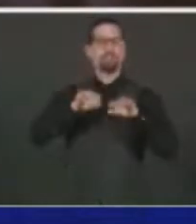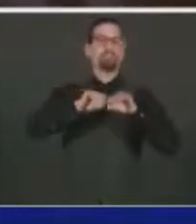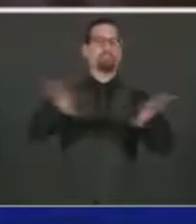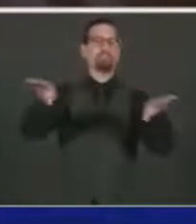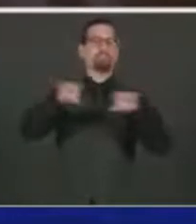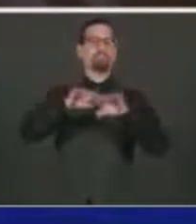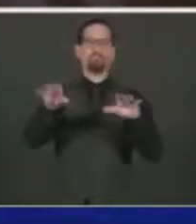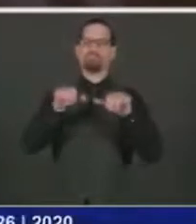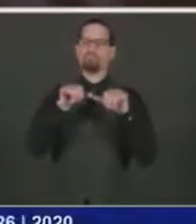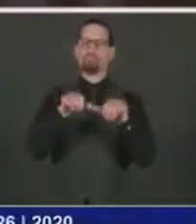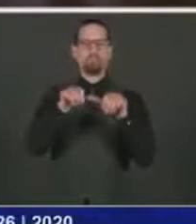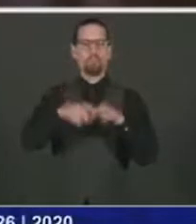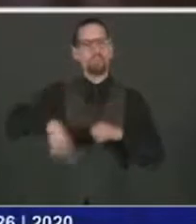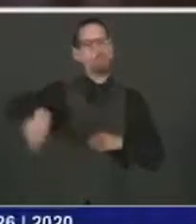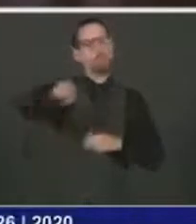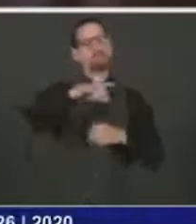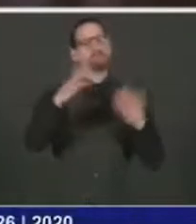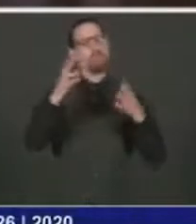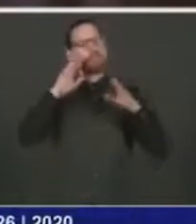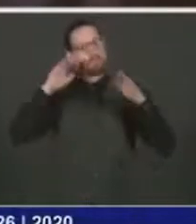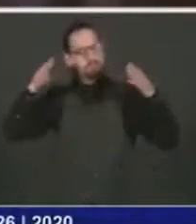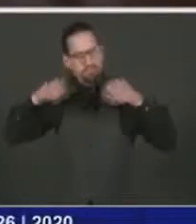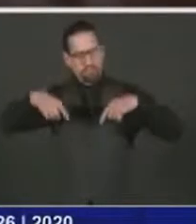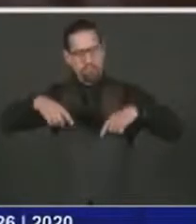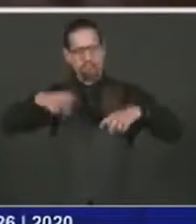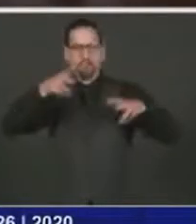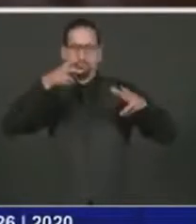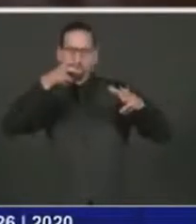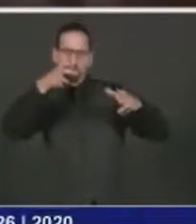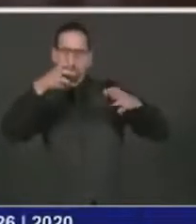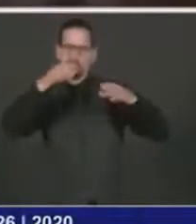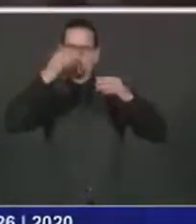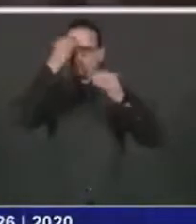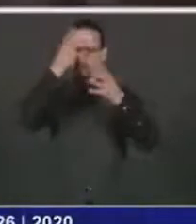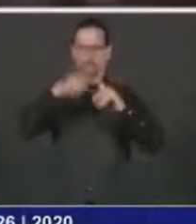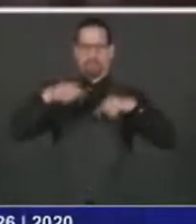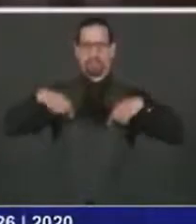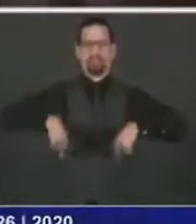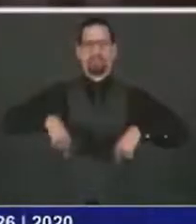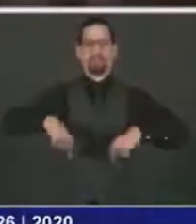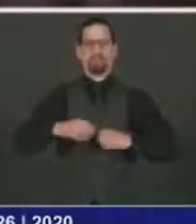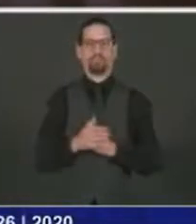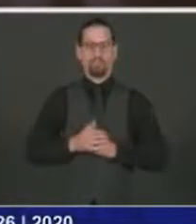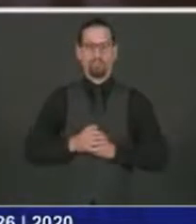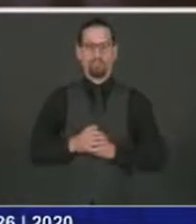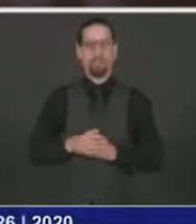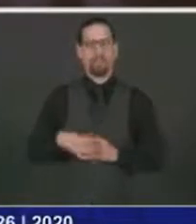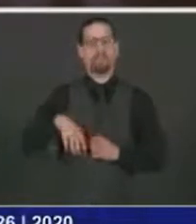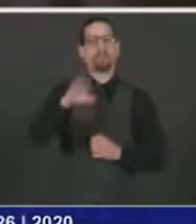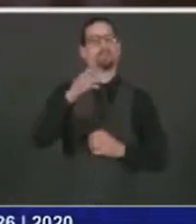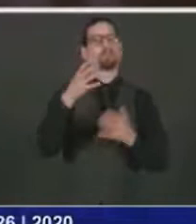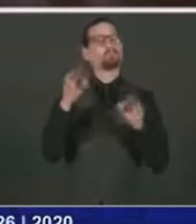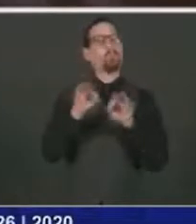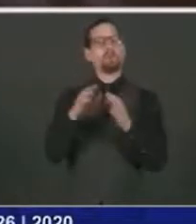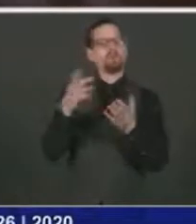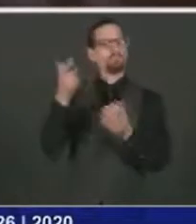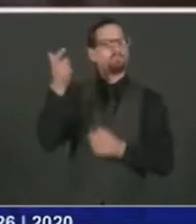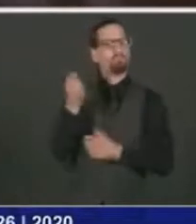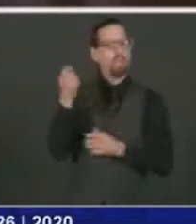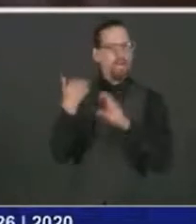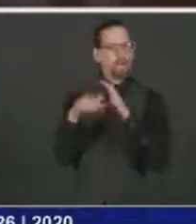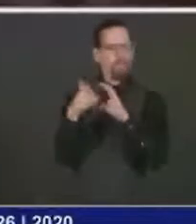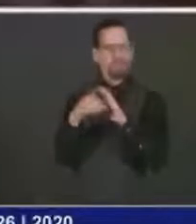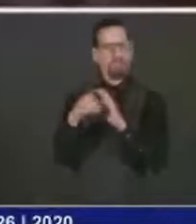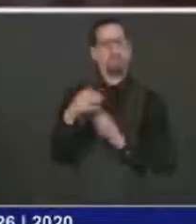family safe. So I hope that you'll sign up for the email, tune into these press conferences when you can, and keep yourselves